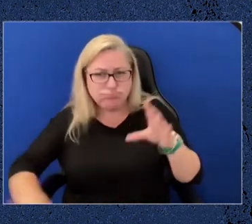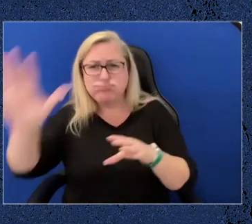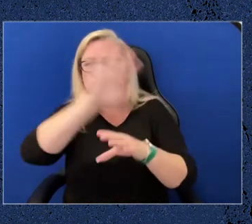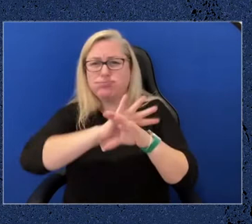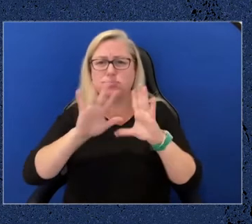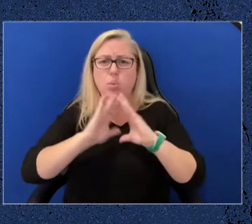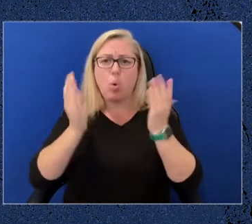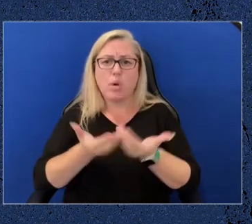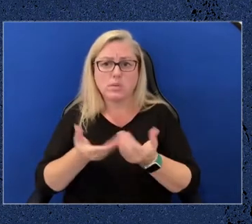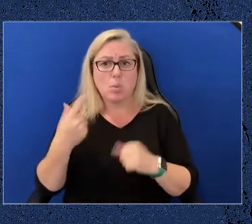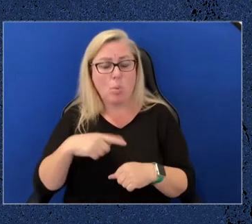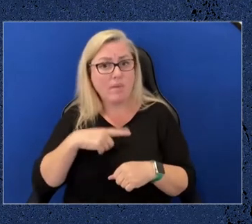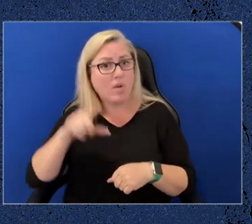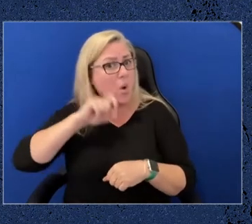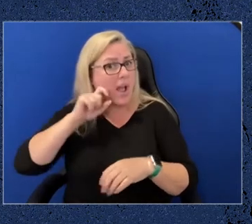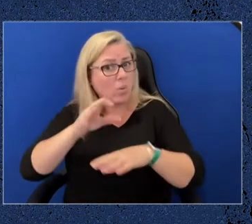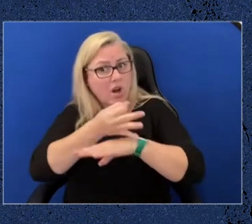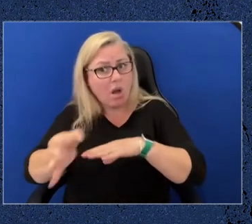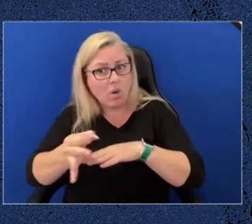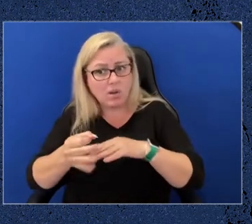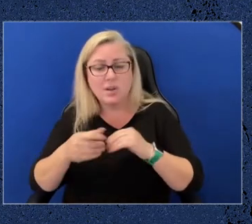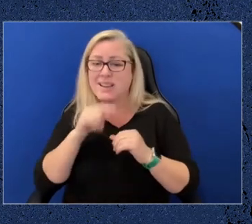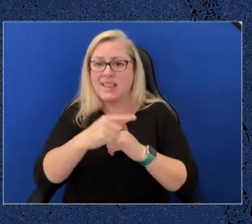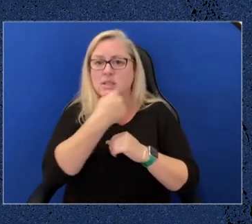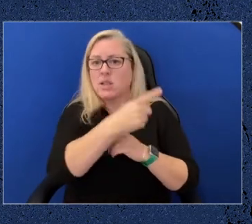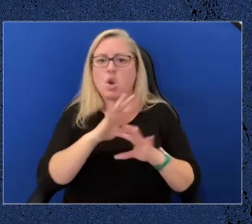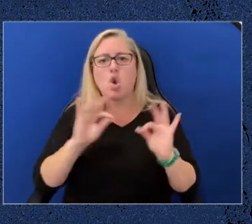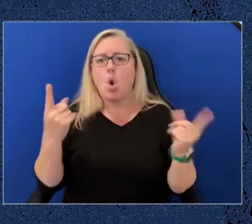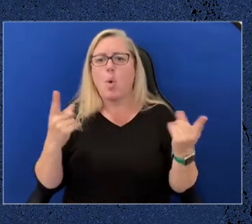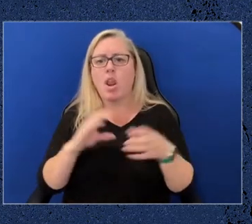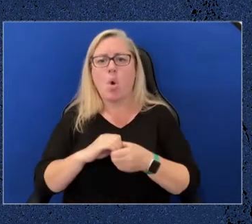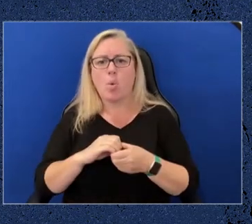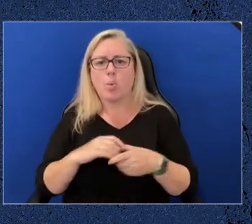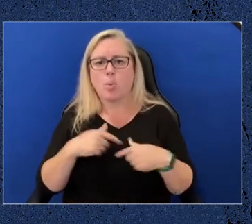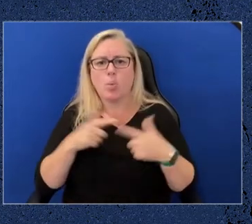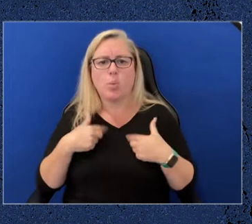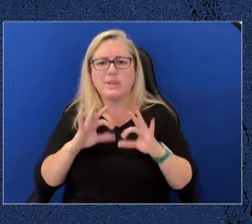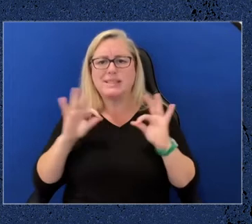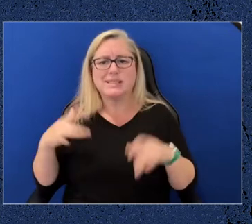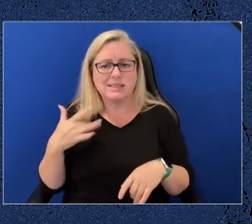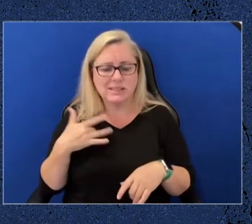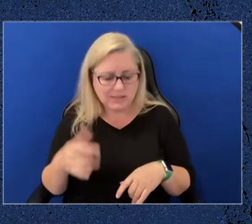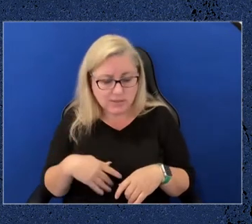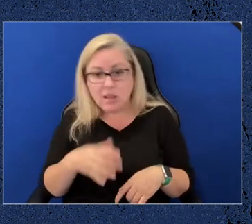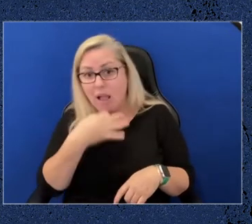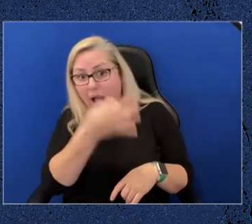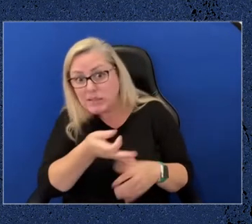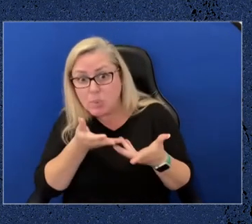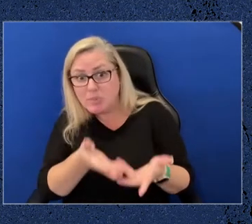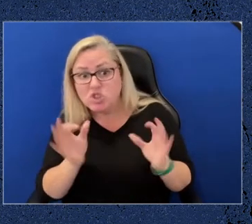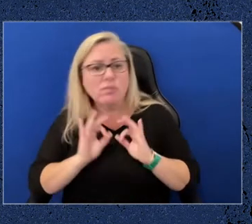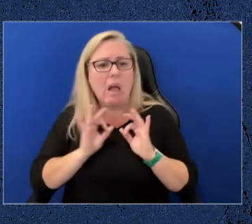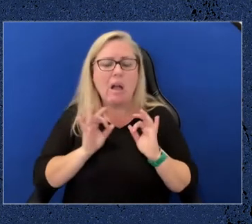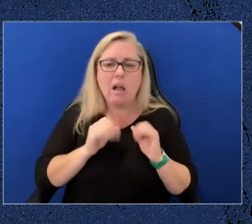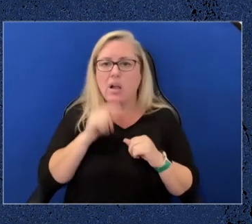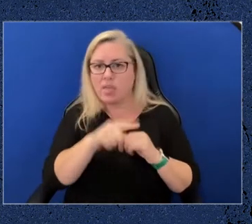Aquanullius, basically because the colonists thought that no one owned the water because we didn't exist, that therefore they didn't need to ask anything about it, so they can go about and make